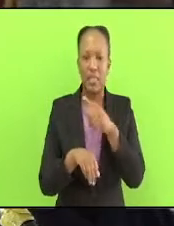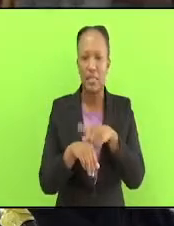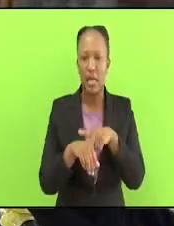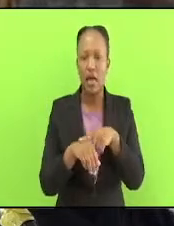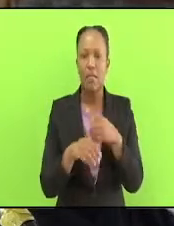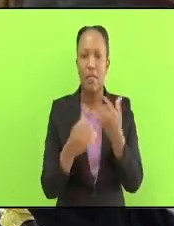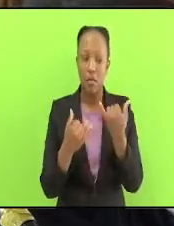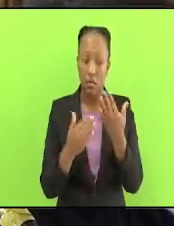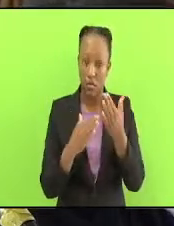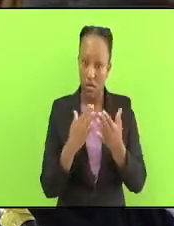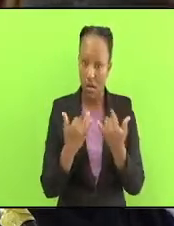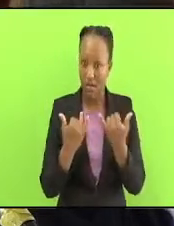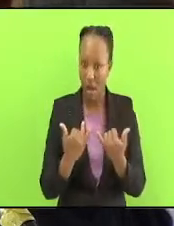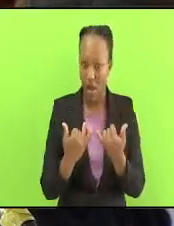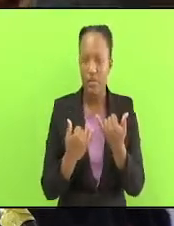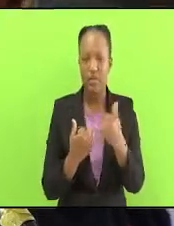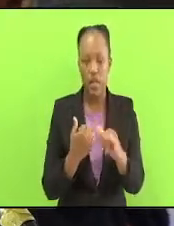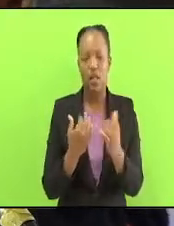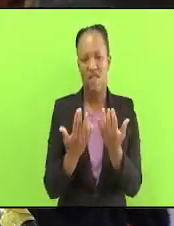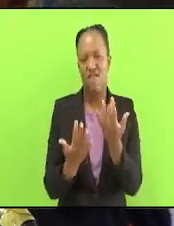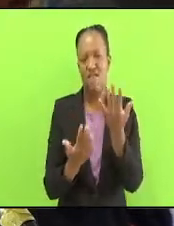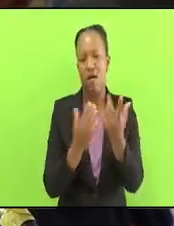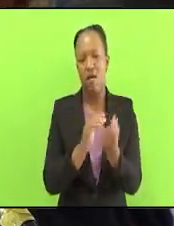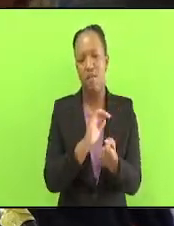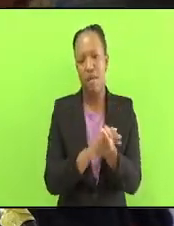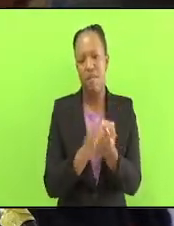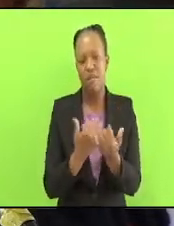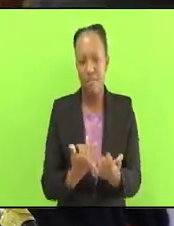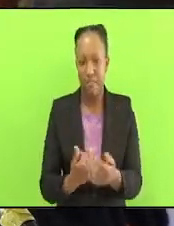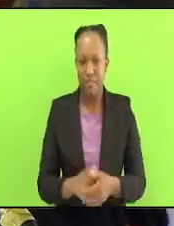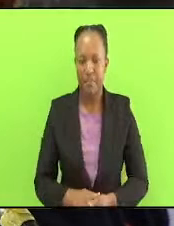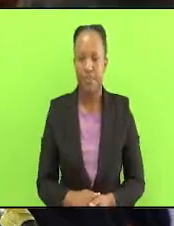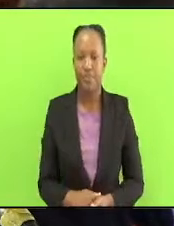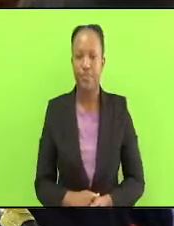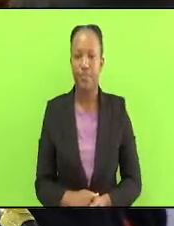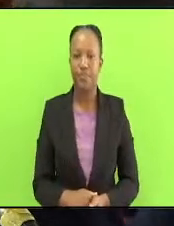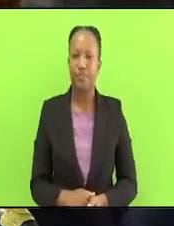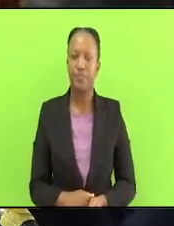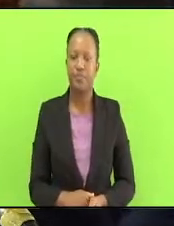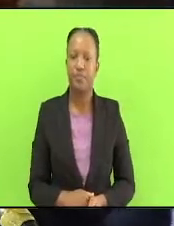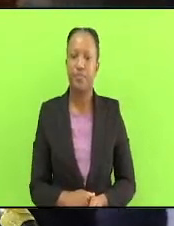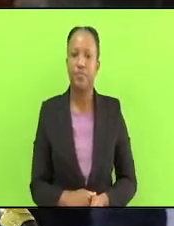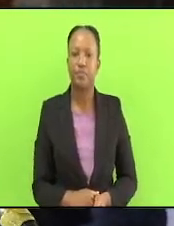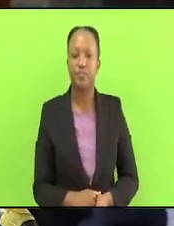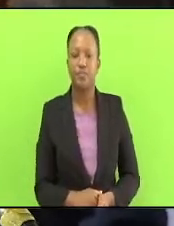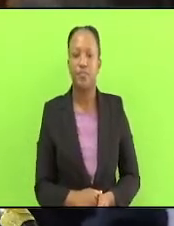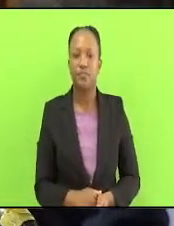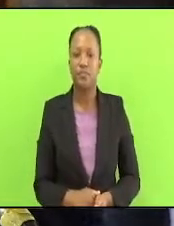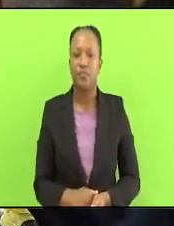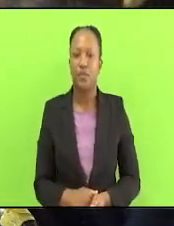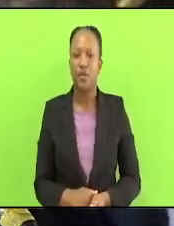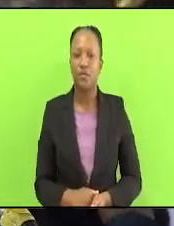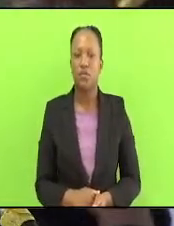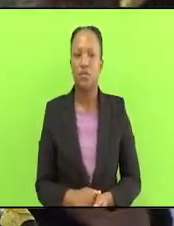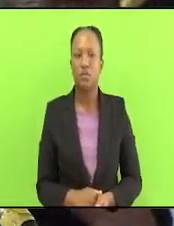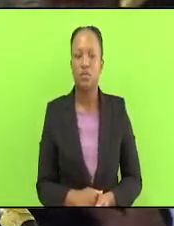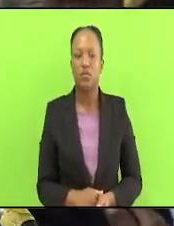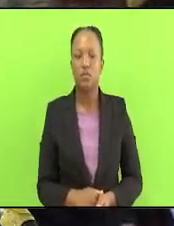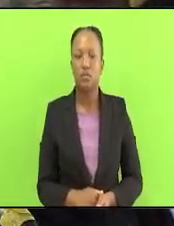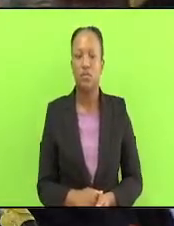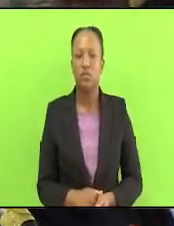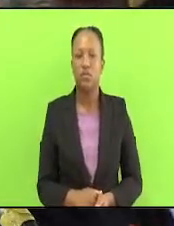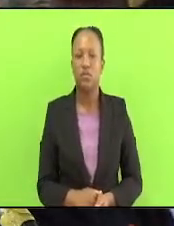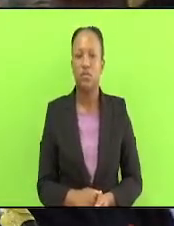now, we are experiencing fires. Re ile ra nna ra tswelela pele go itemogela melelo e neng e ntse e runya go kgabaganya le setlha